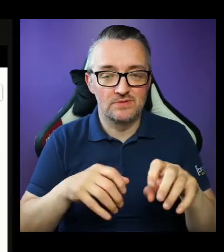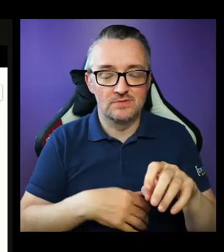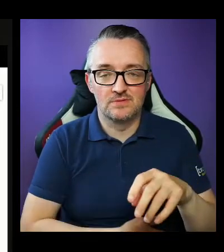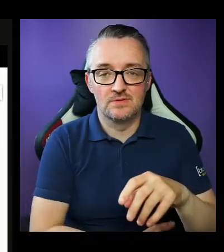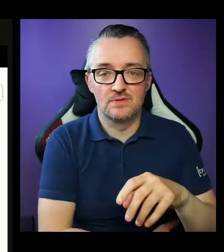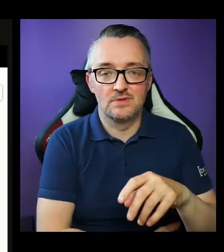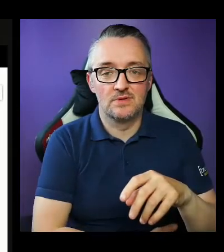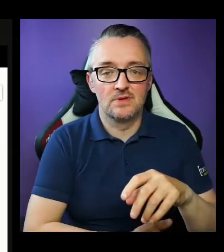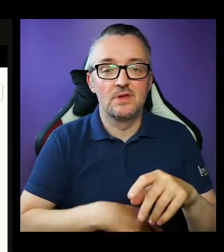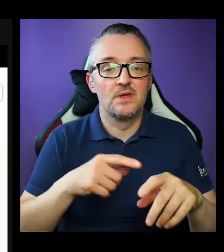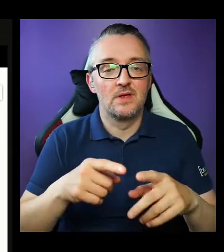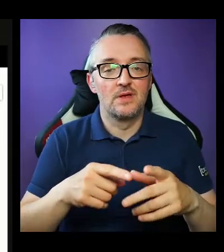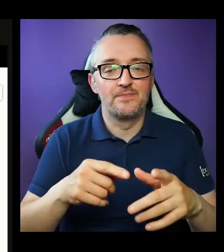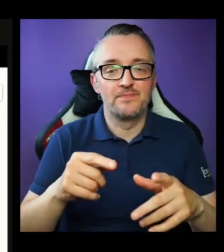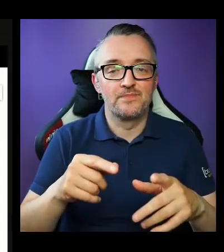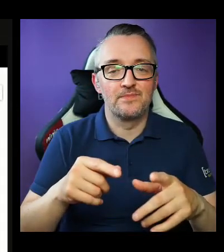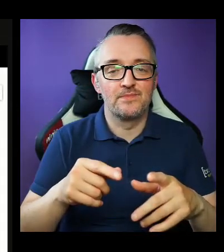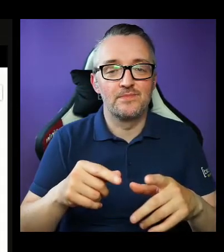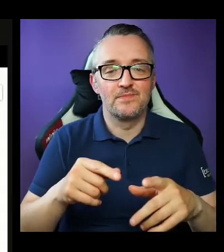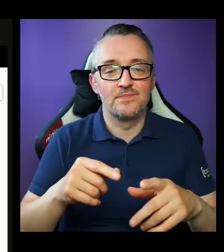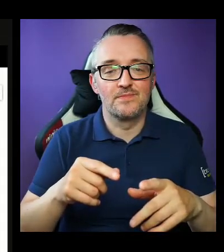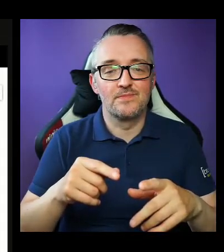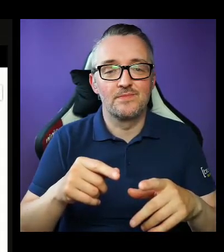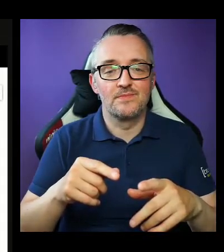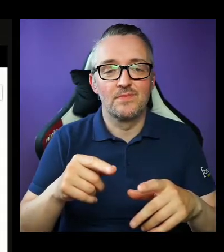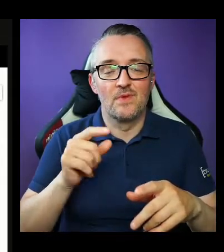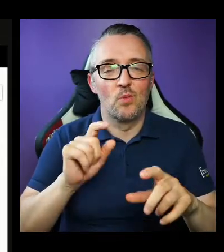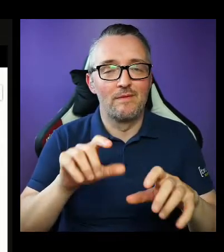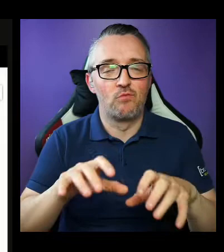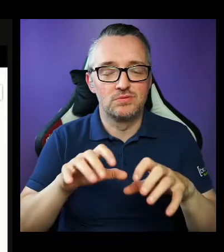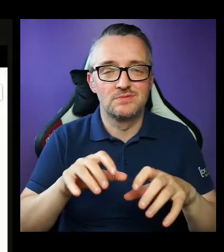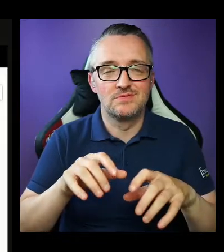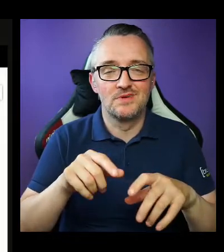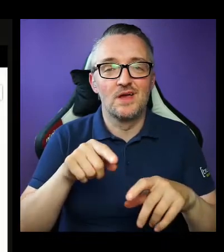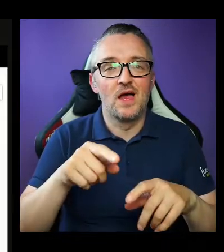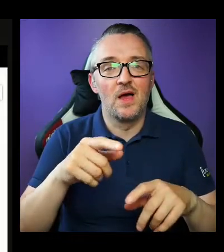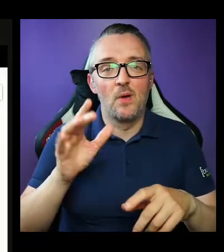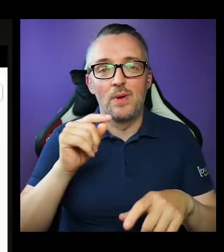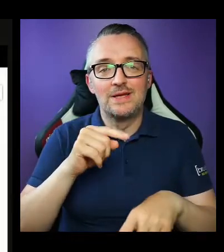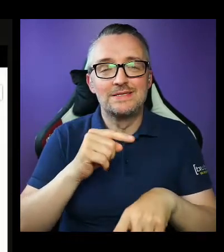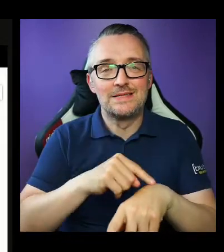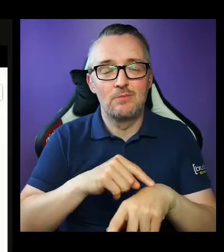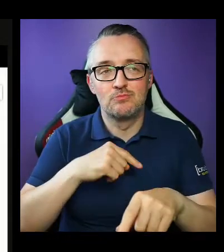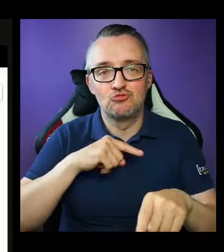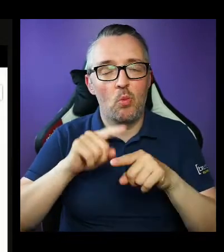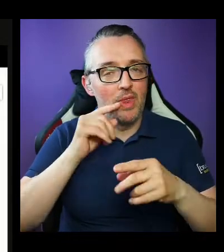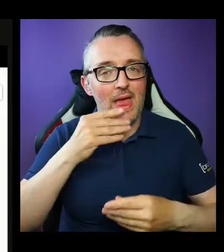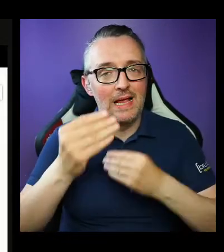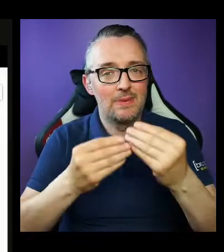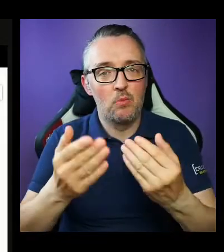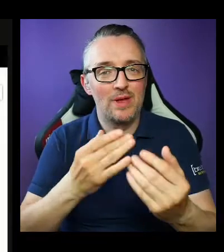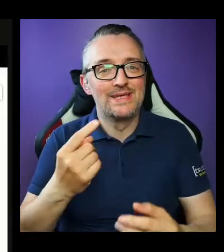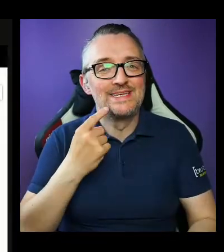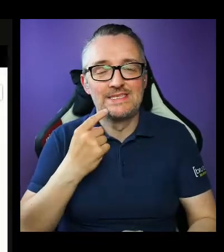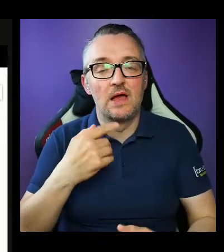presentation in time that I have, and for me to explain in an easier way what we're doing here,